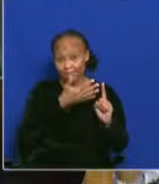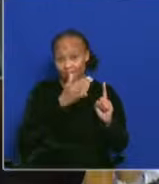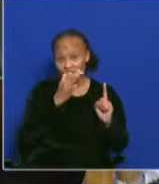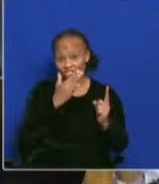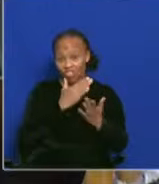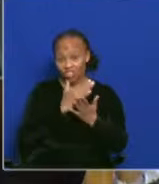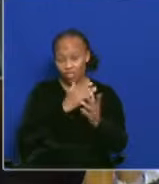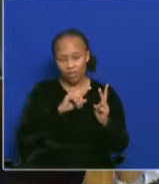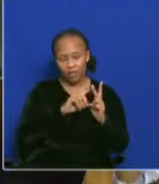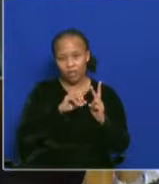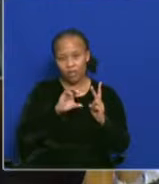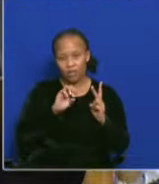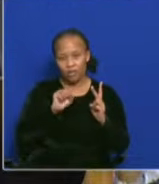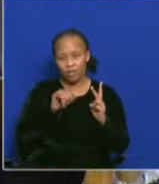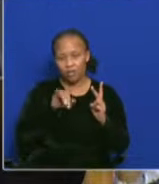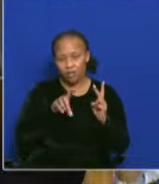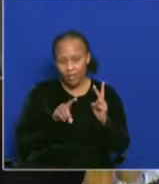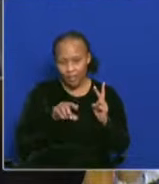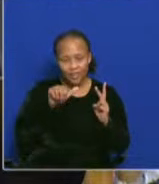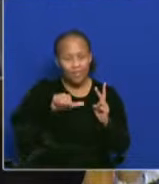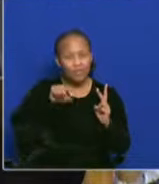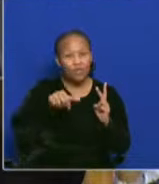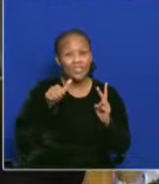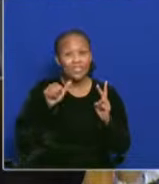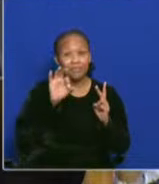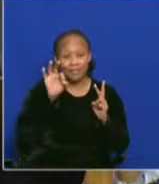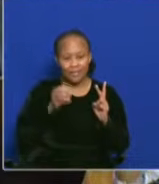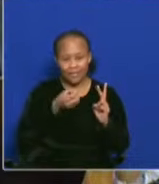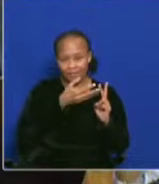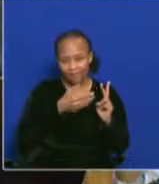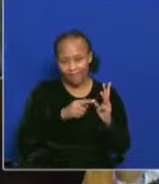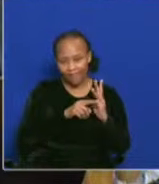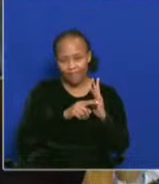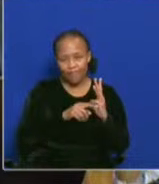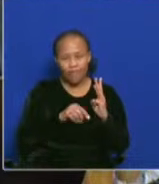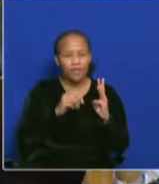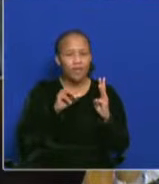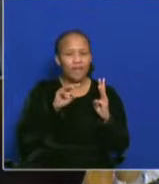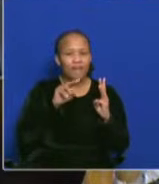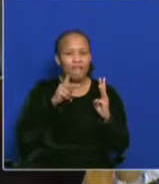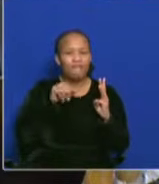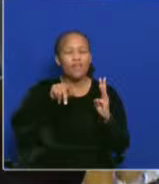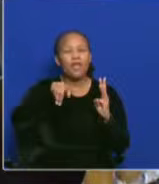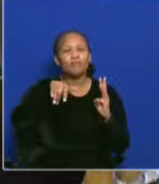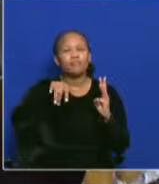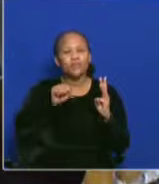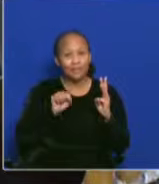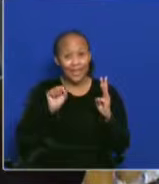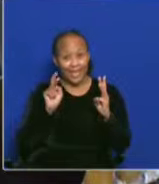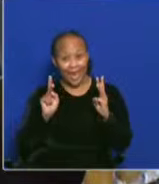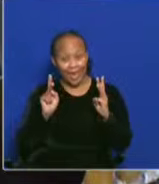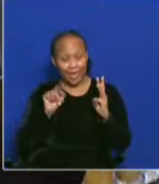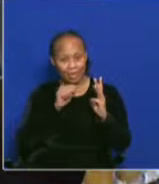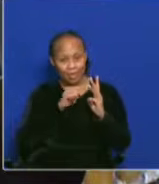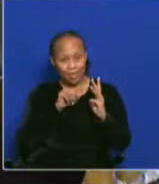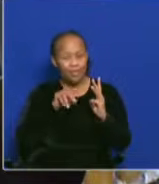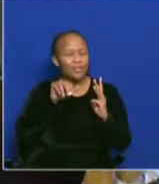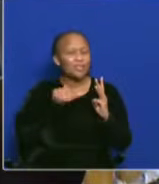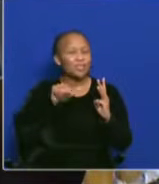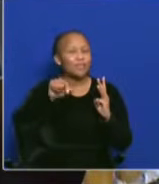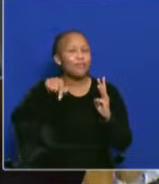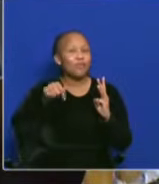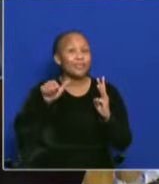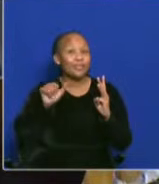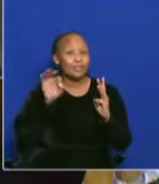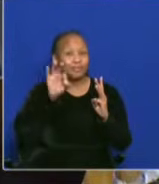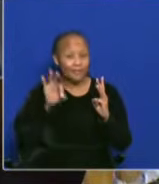with 16.6%, Mr. Phillips, K. Phillips, with 16.6%, Mr.